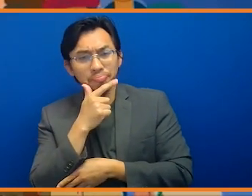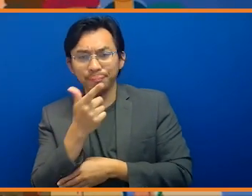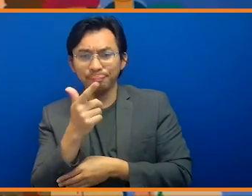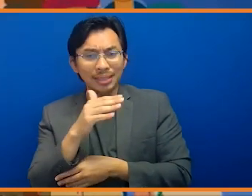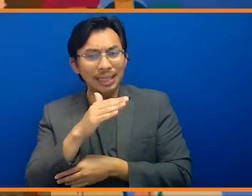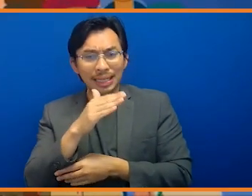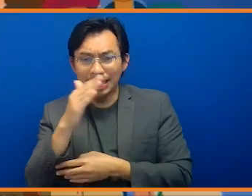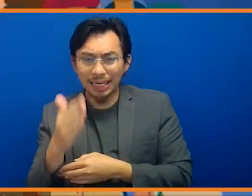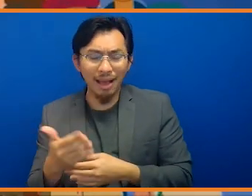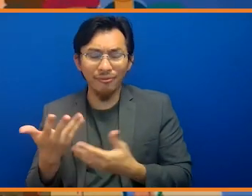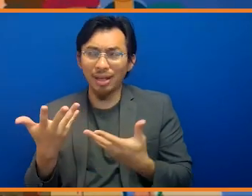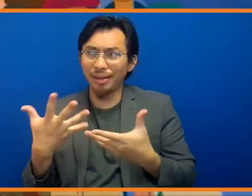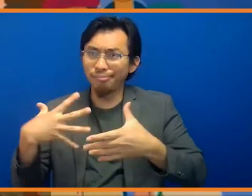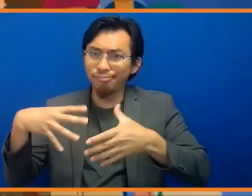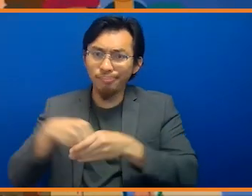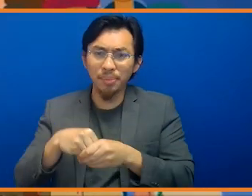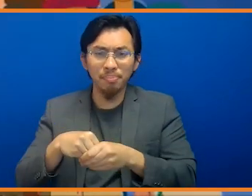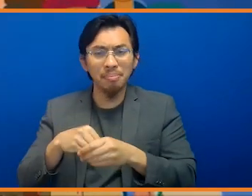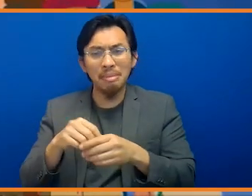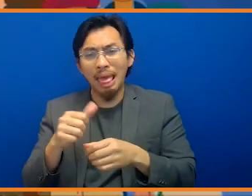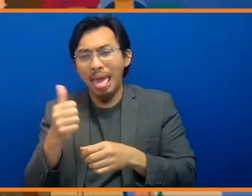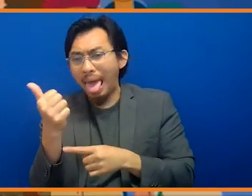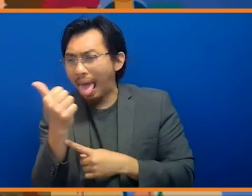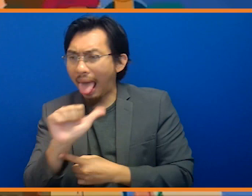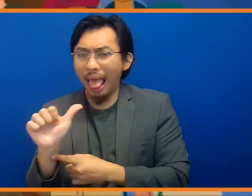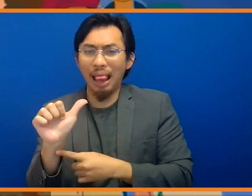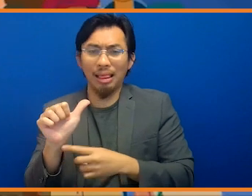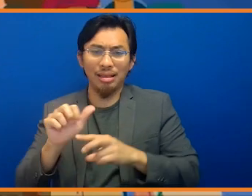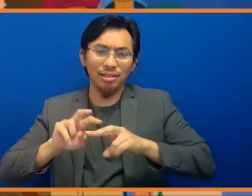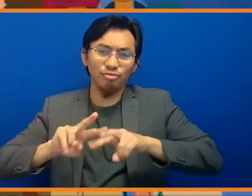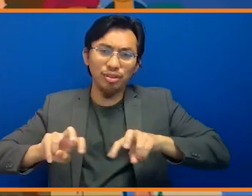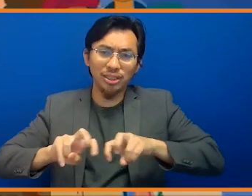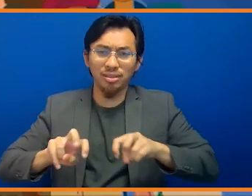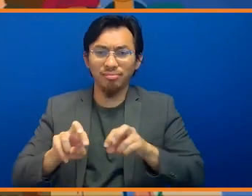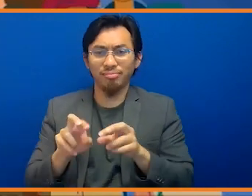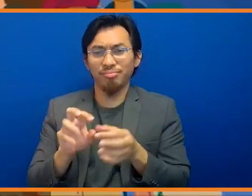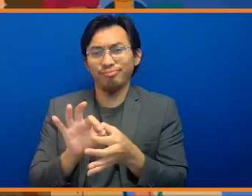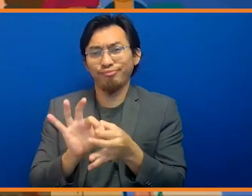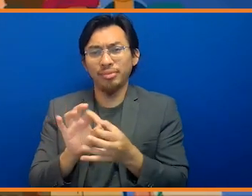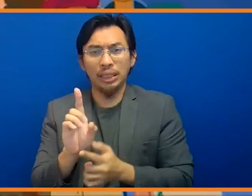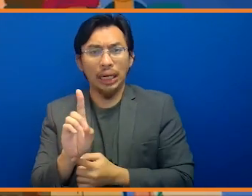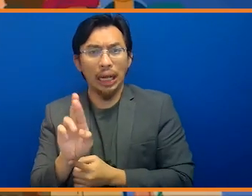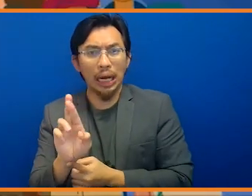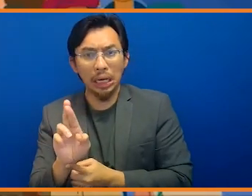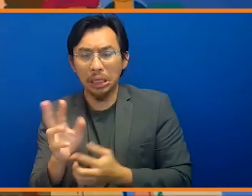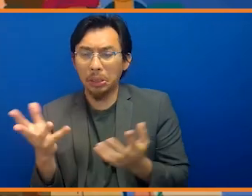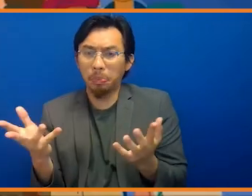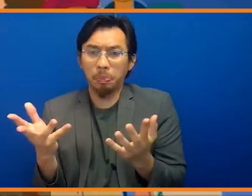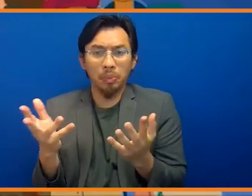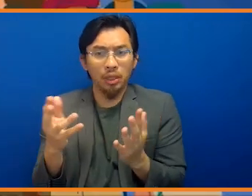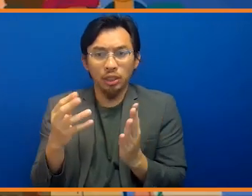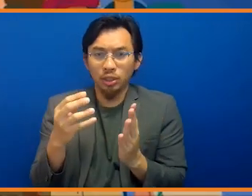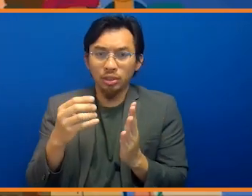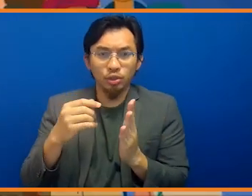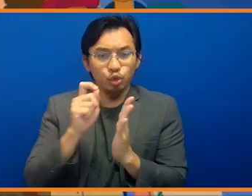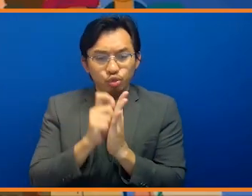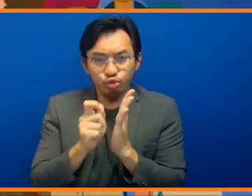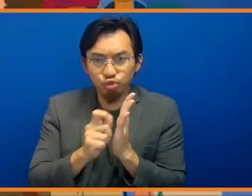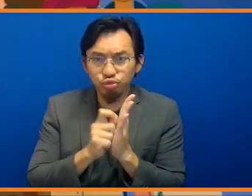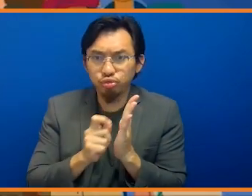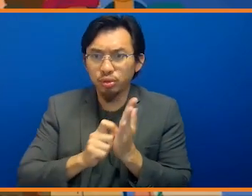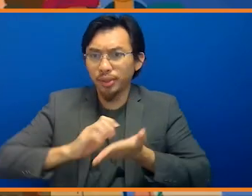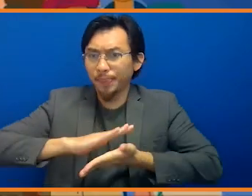never involved in any research related to the DRR, never exposed with the journal published about